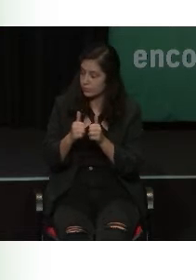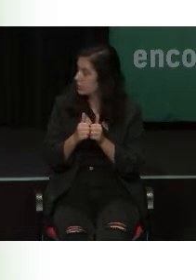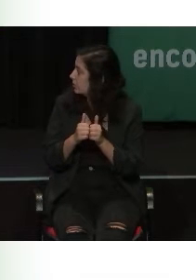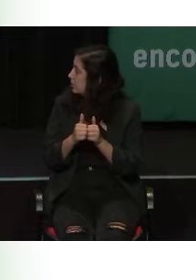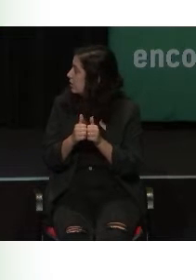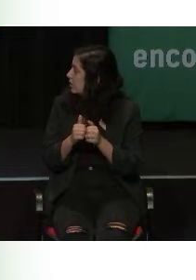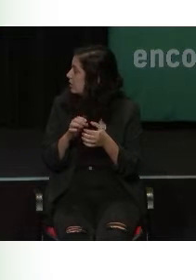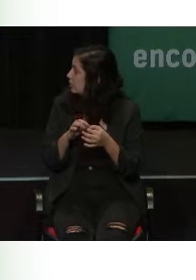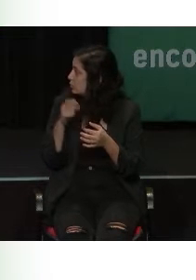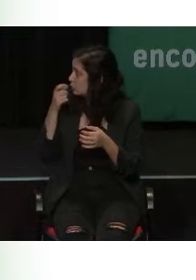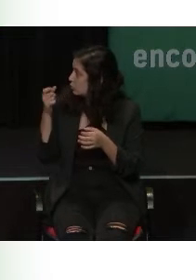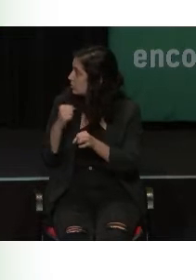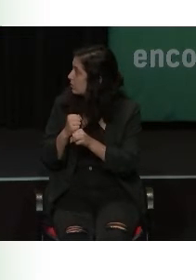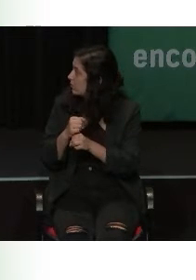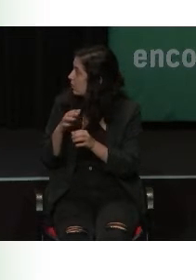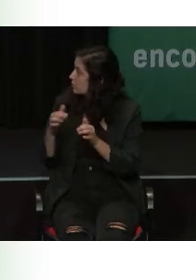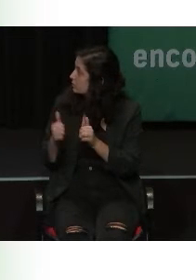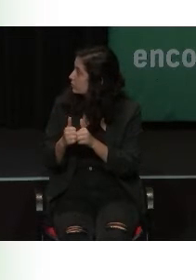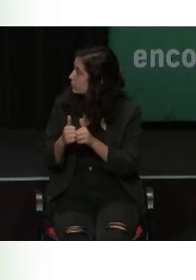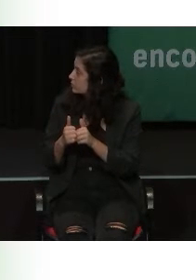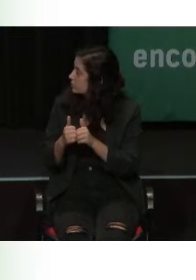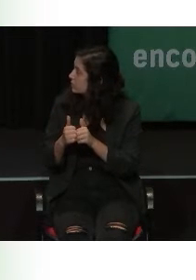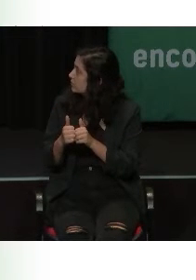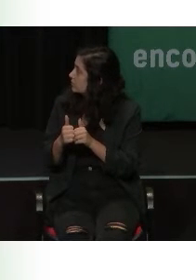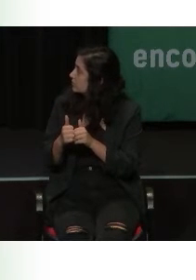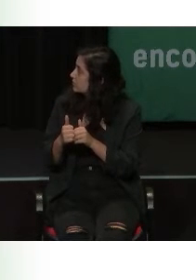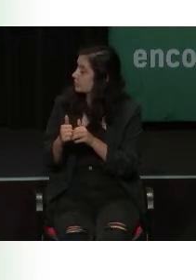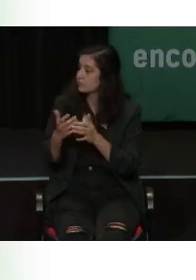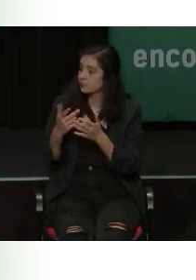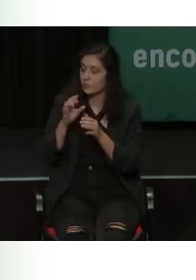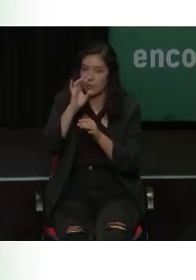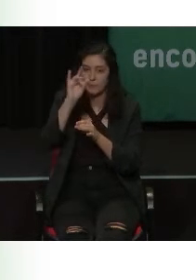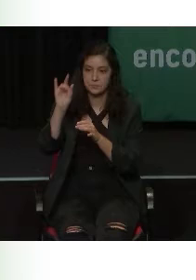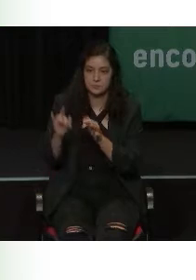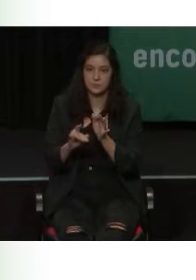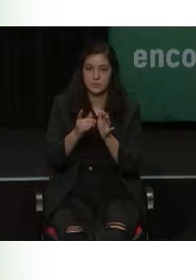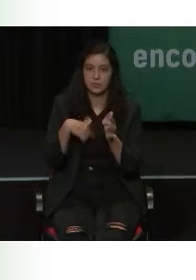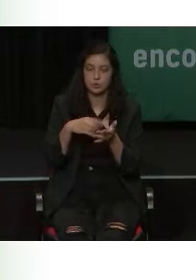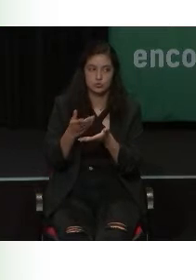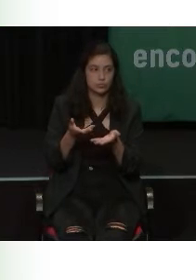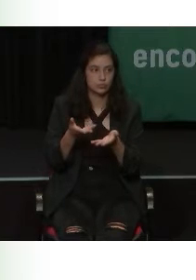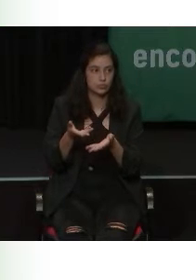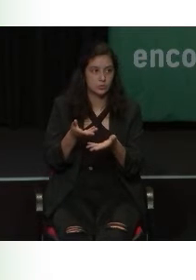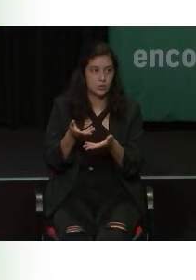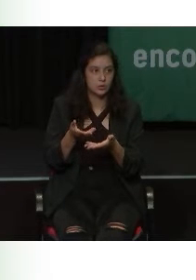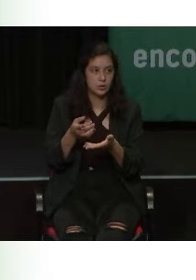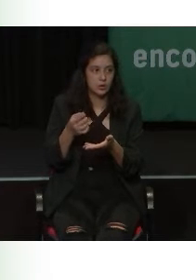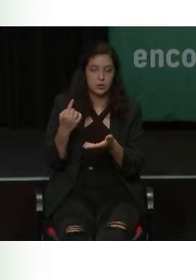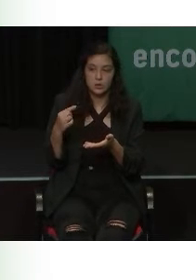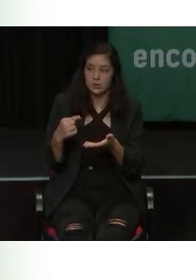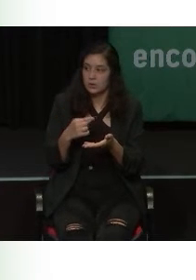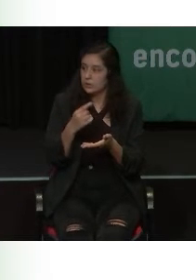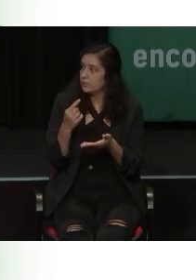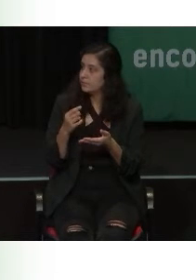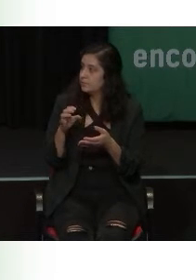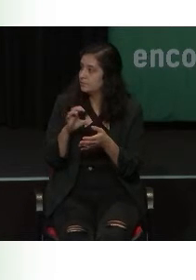home residents, what we can see is that at any time point we measured, there is a clear